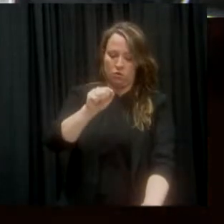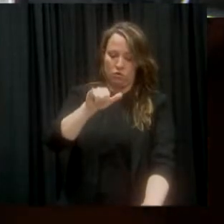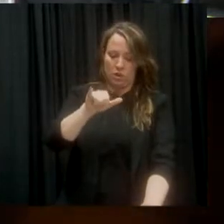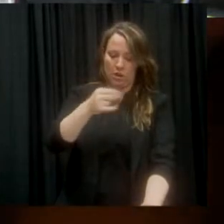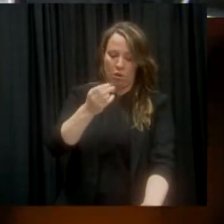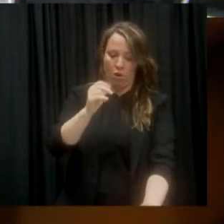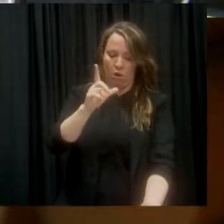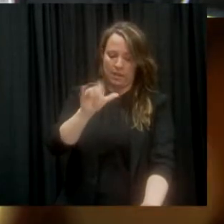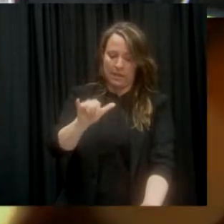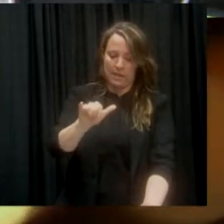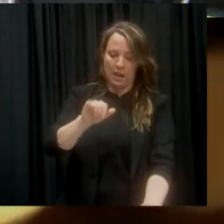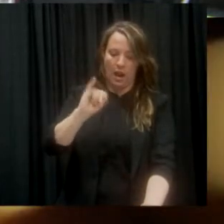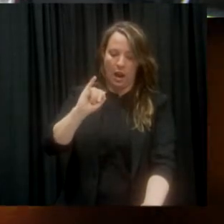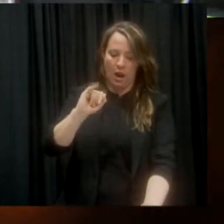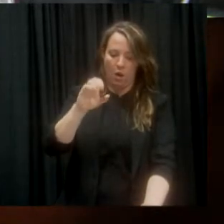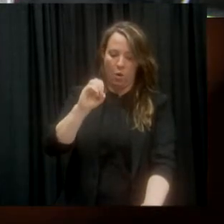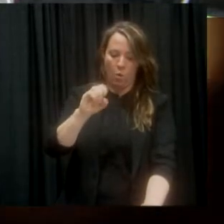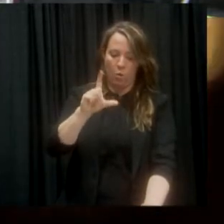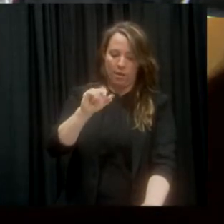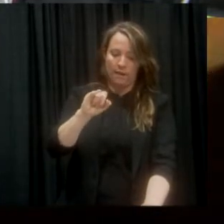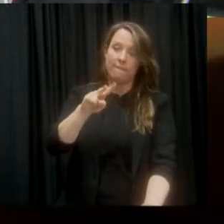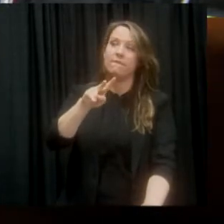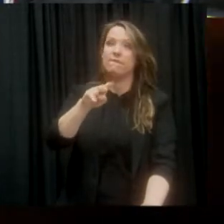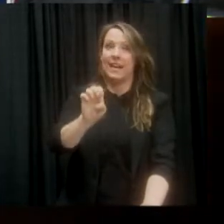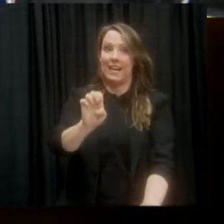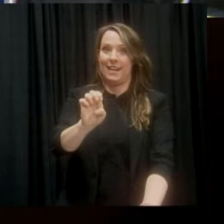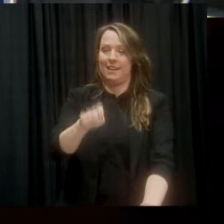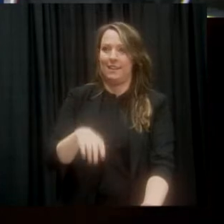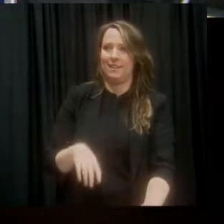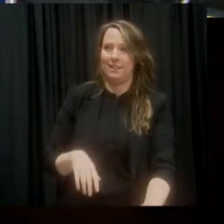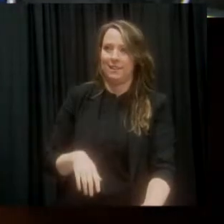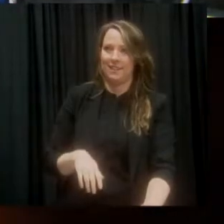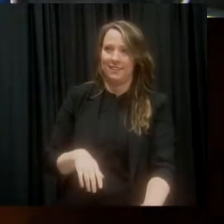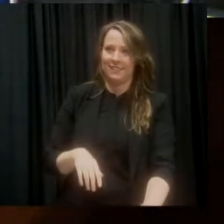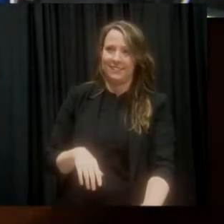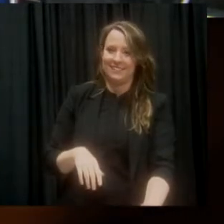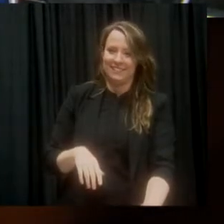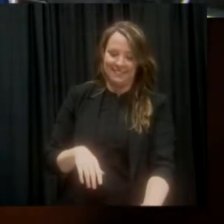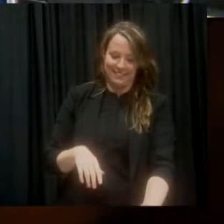J. Holly I. Olive.